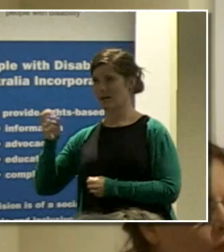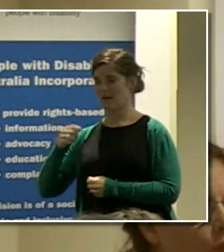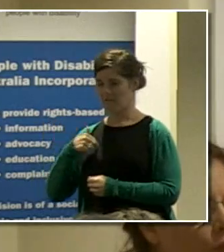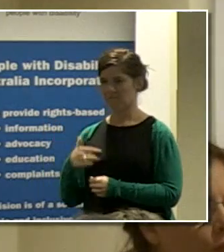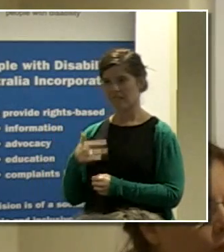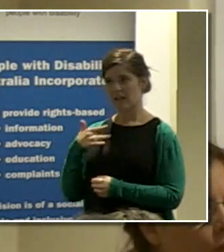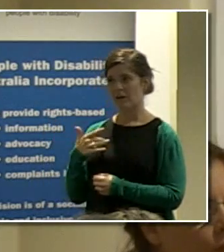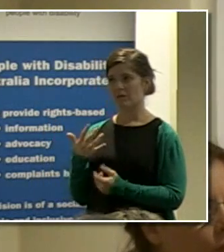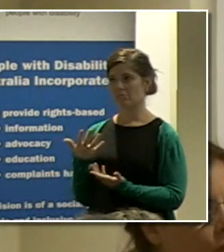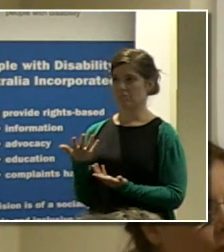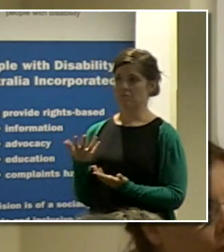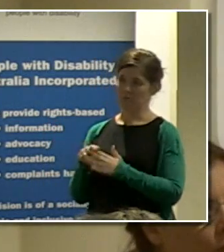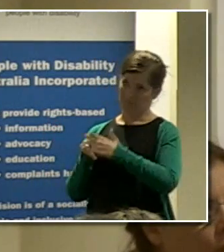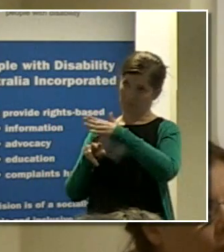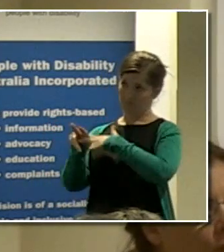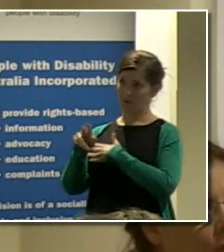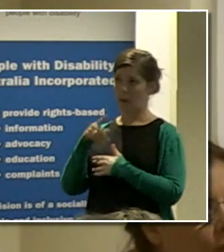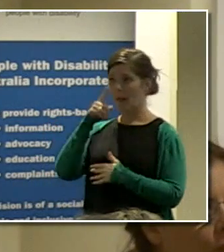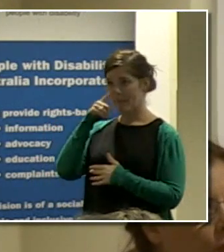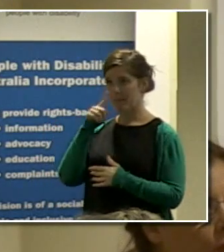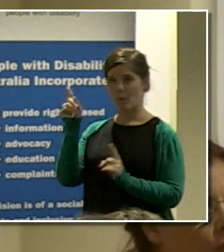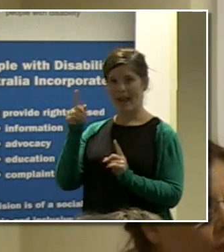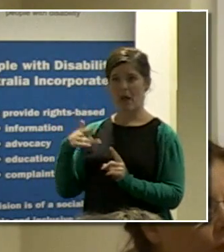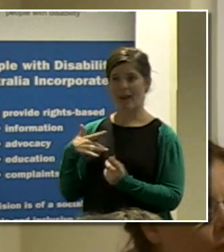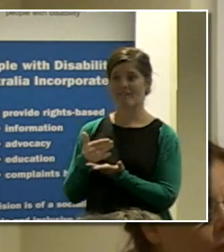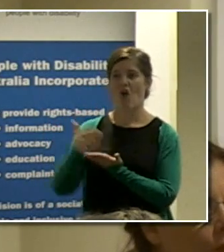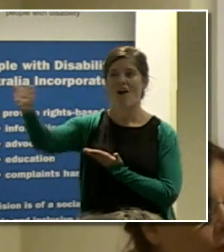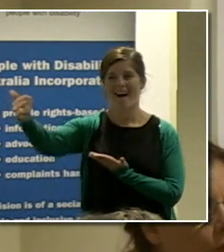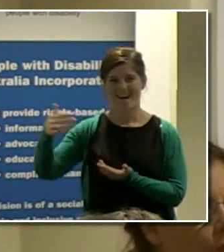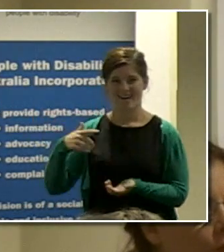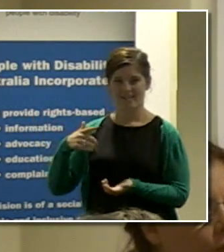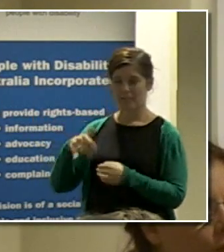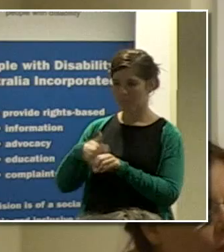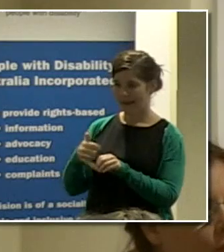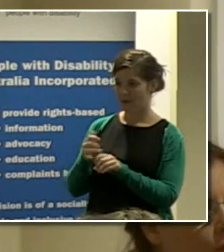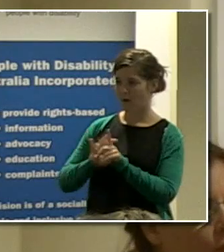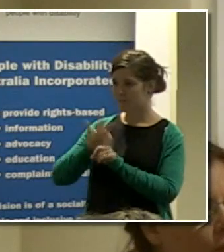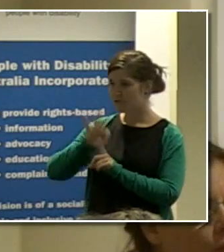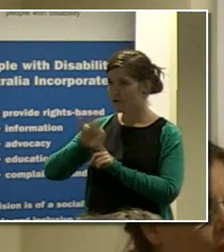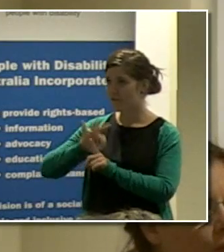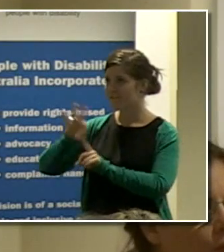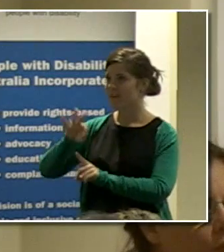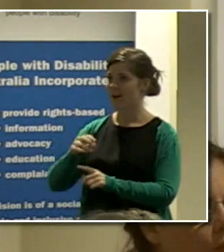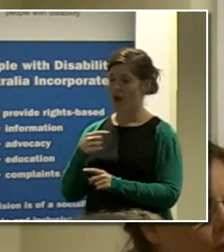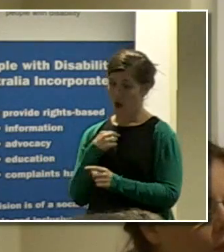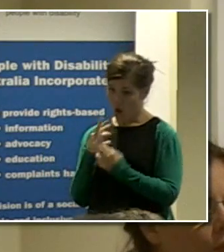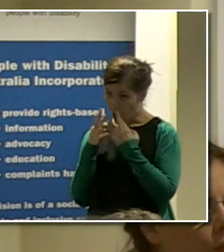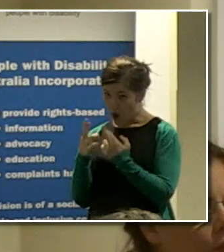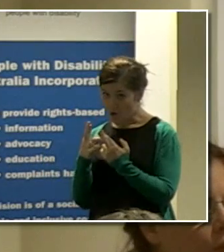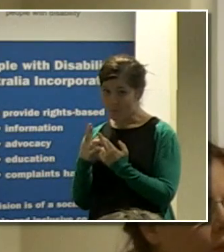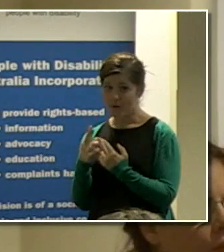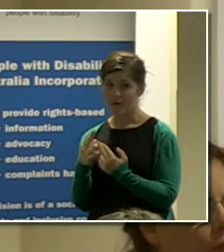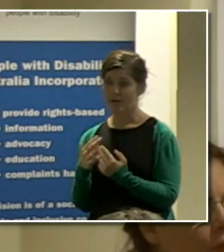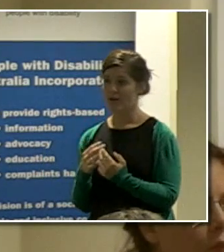perhaps, like, whilst people are living longer, medical science is improving. I hope, anyhow, that there are